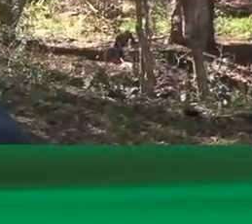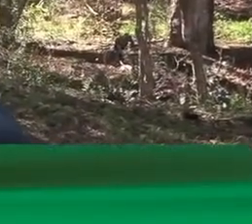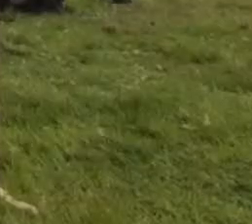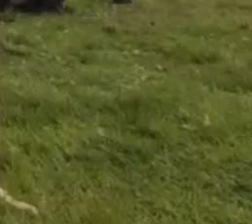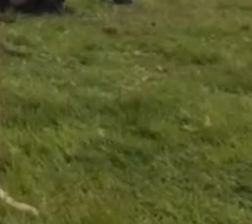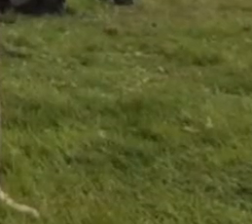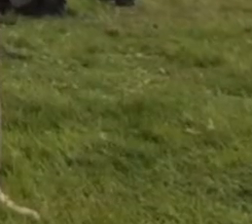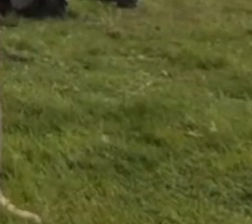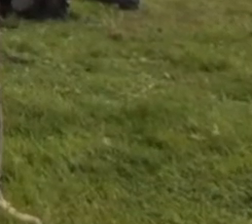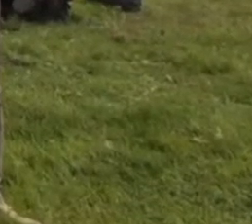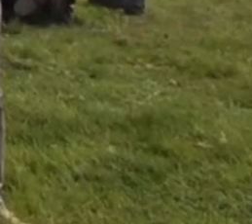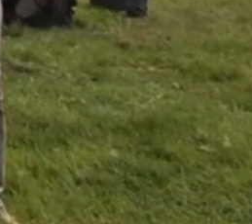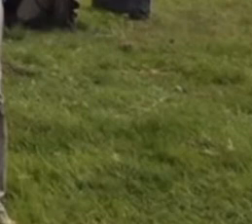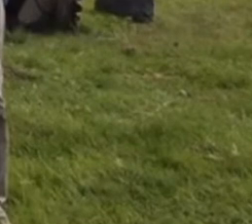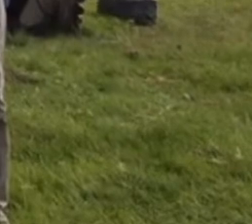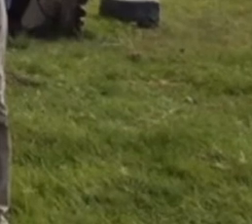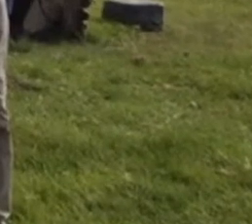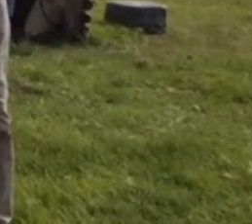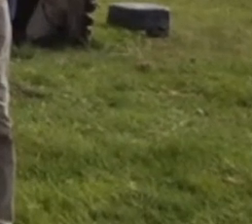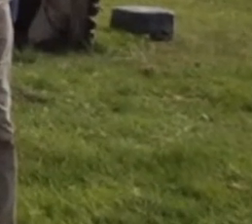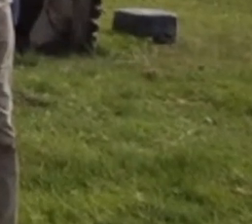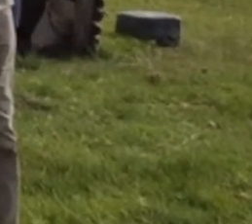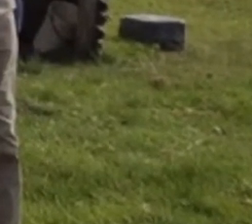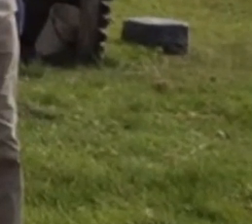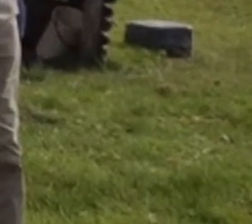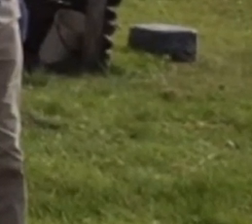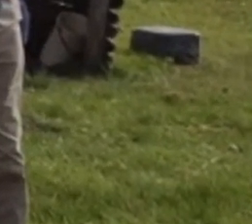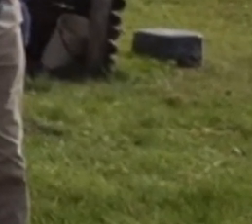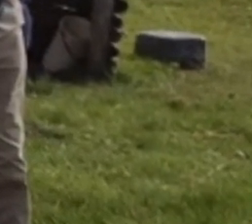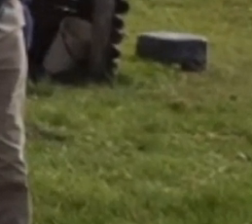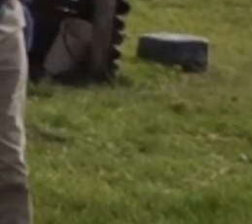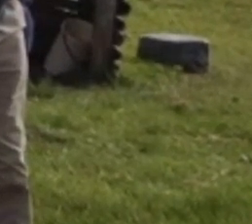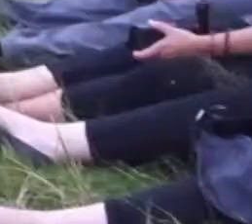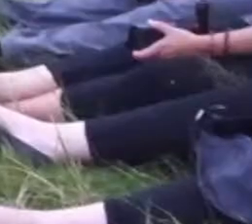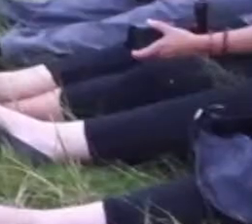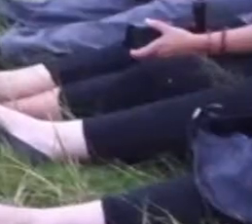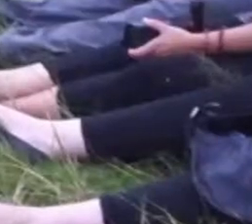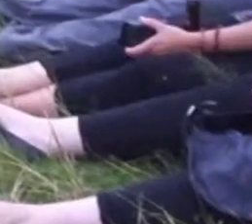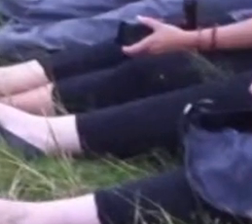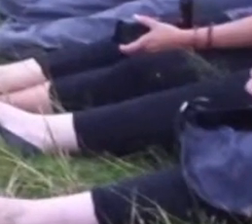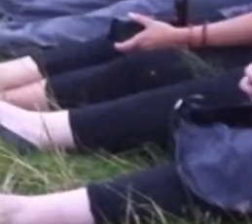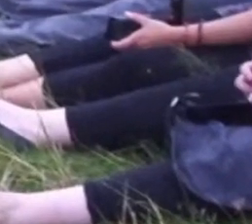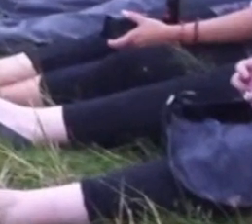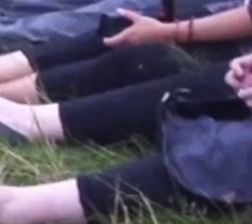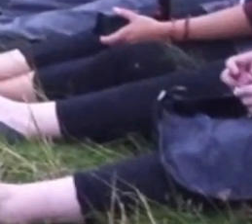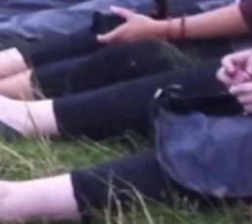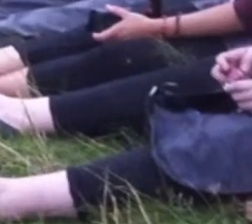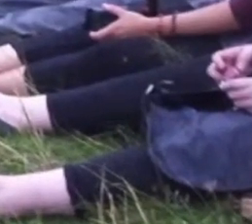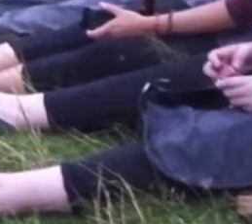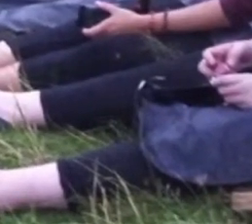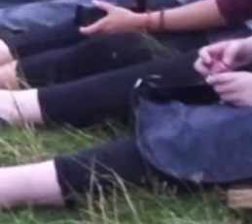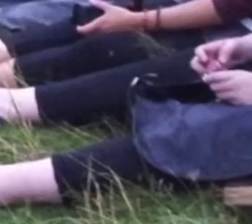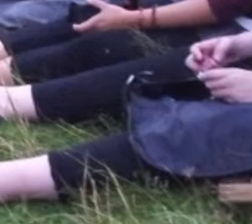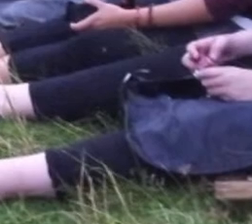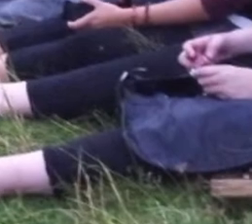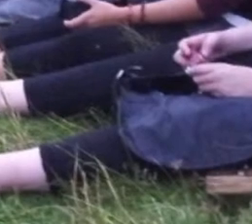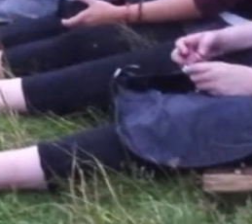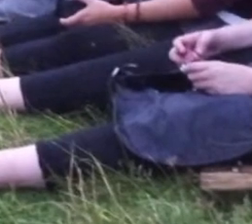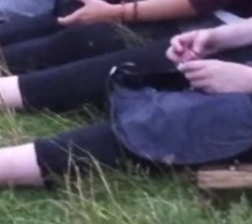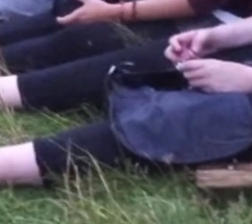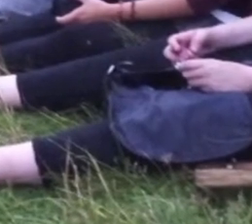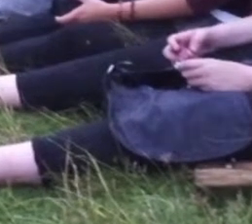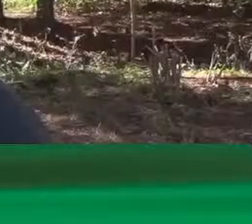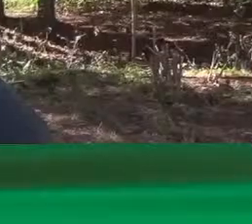Namhlanje ke ngokhumbule kokuba yimini apho khona ukulubuso okanye ukulu baphathiswa yele Puma